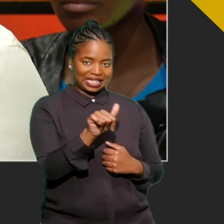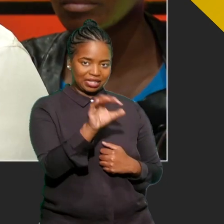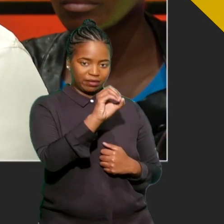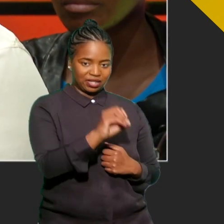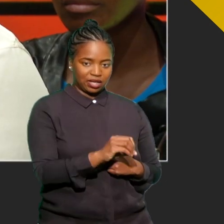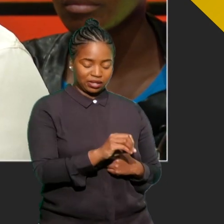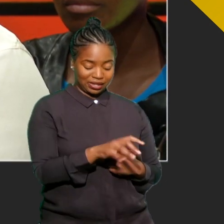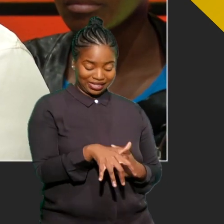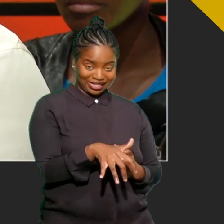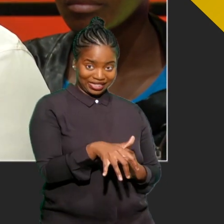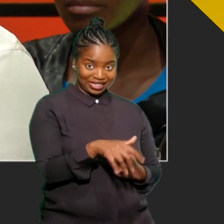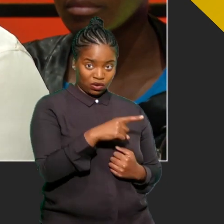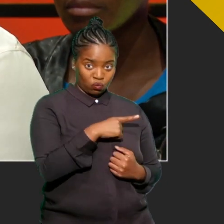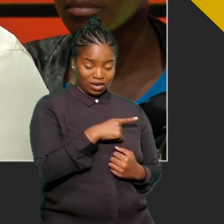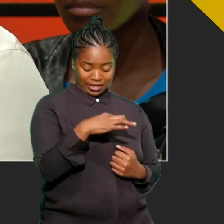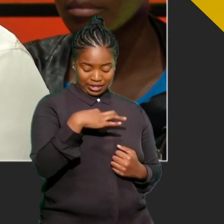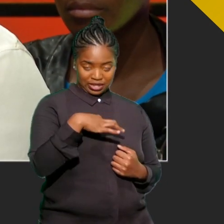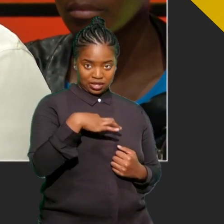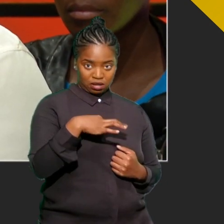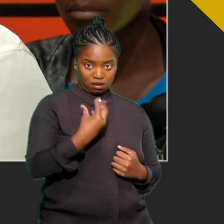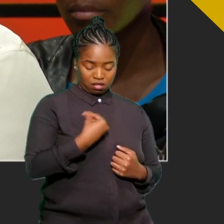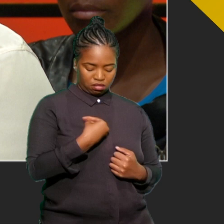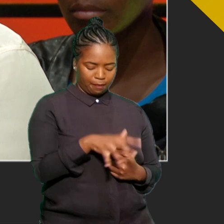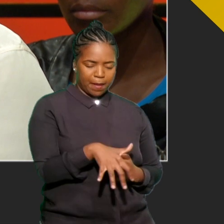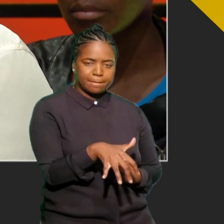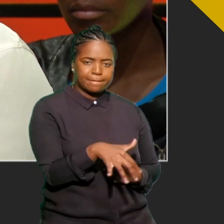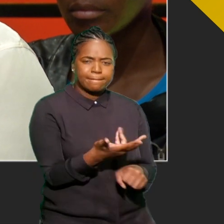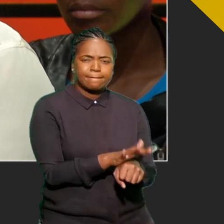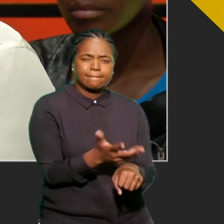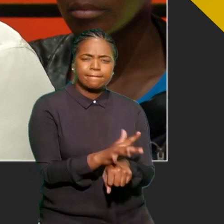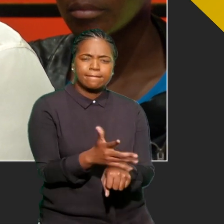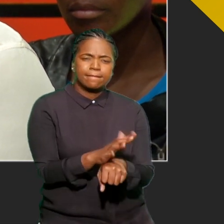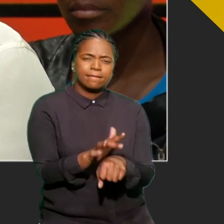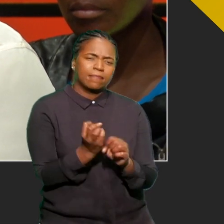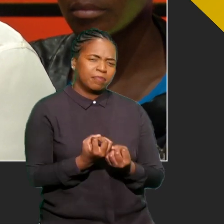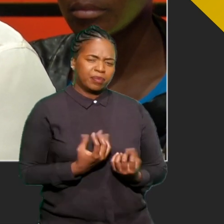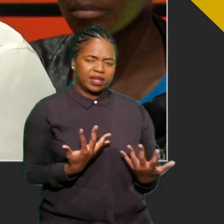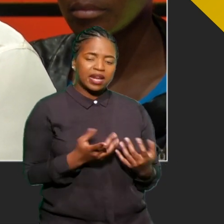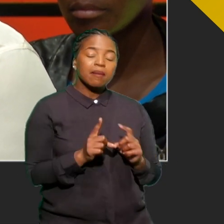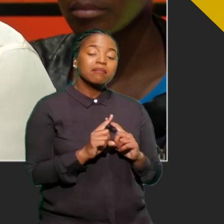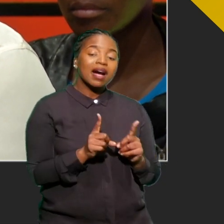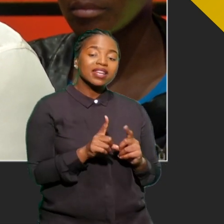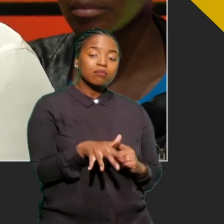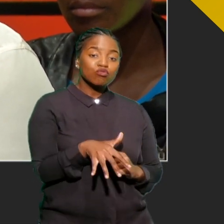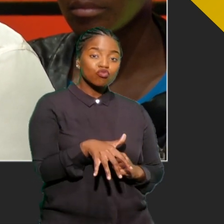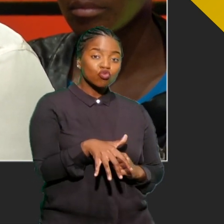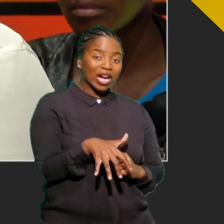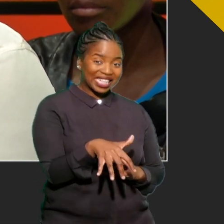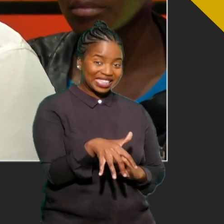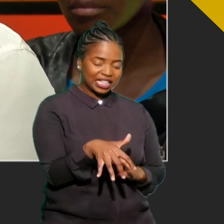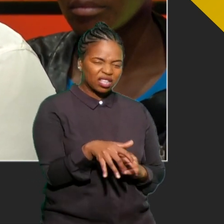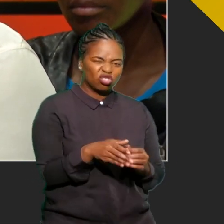is due to teenage births. Yes. Okay, it's due to teenage pregnancy. But pregnancy in